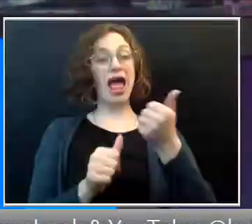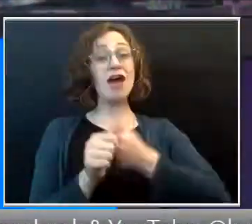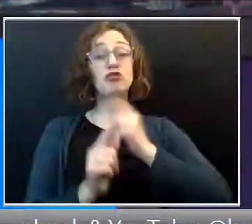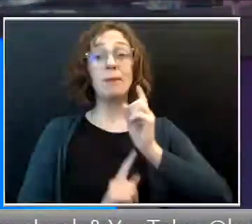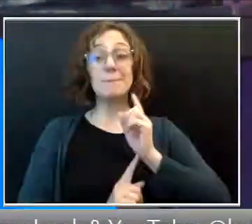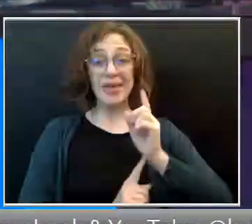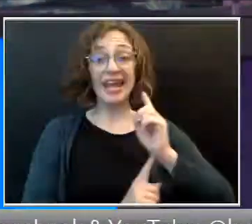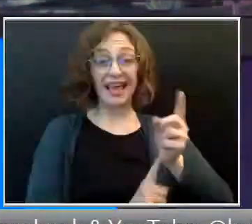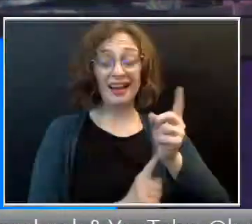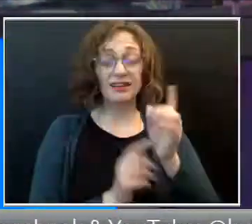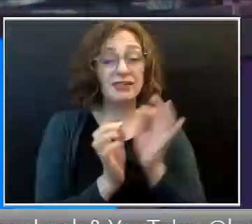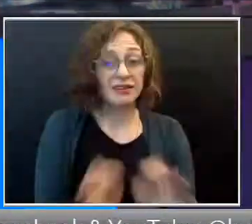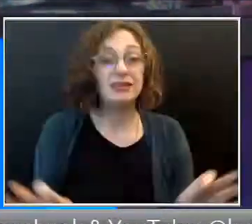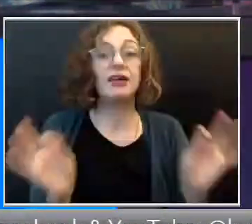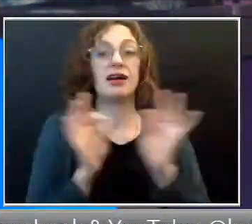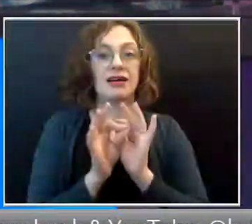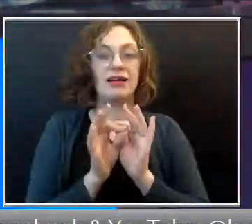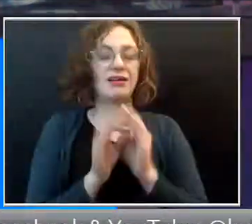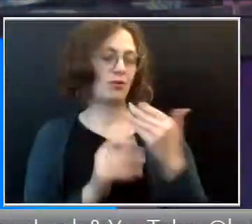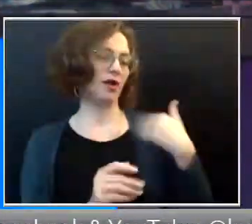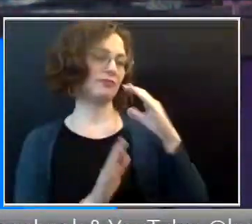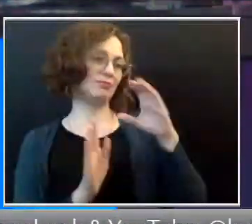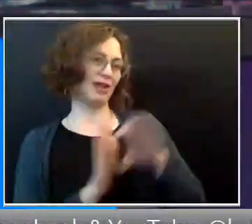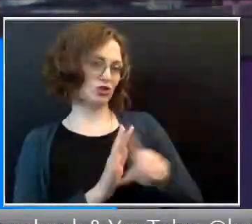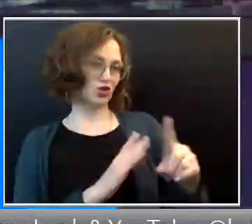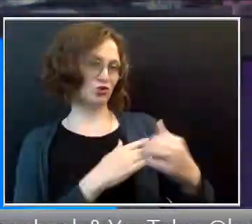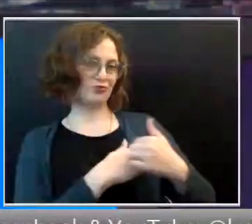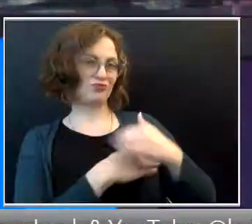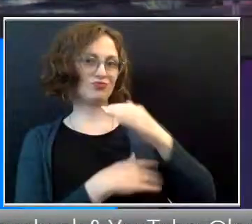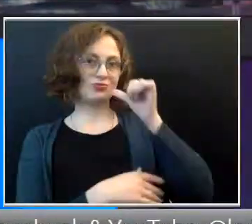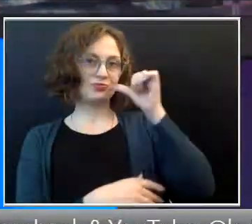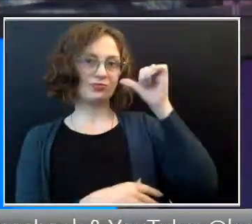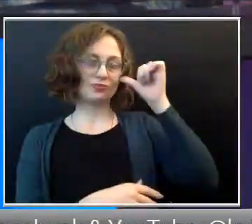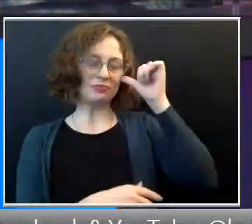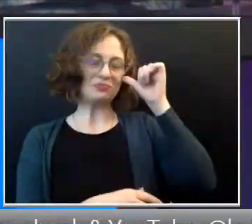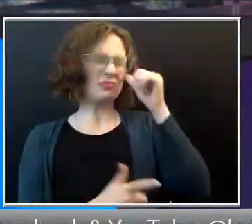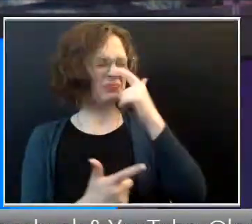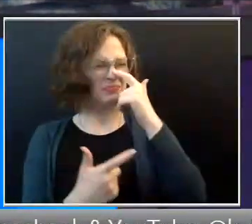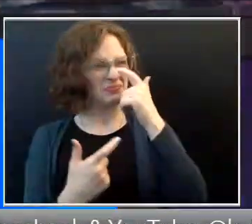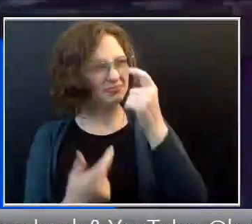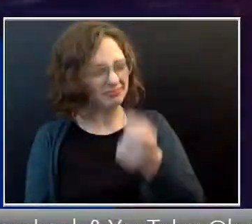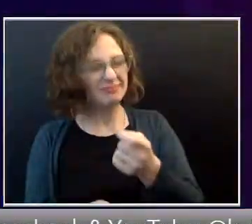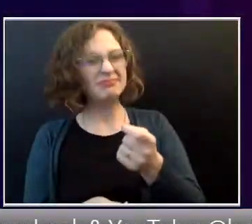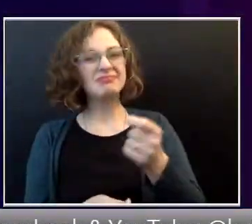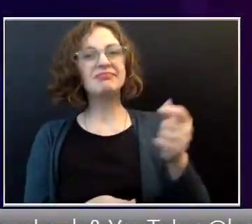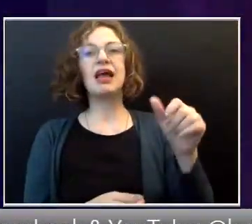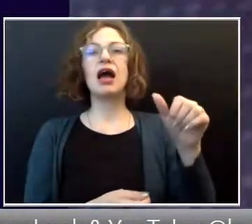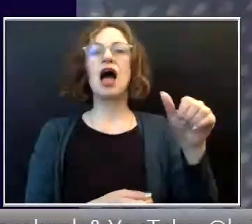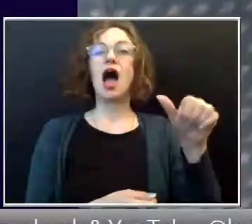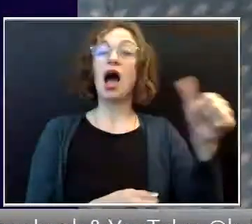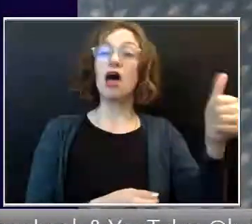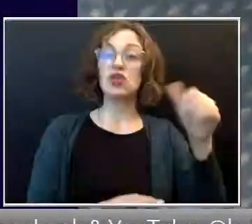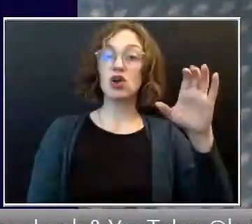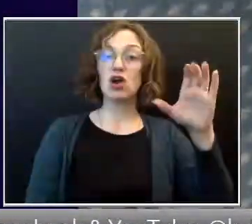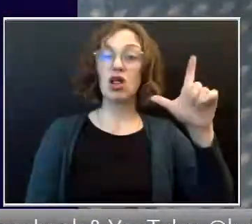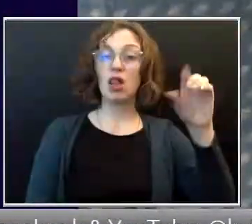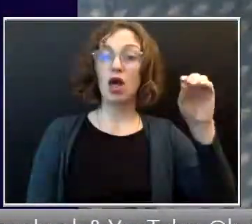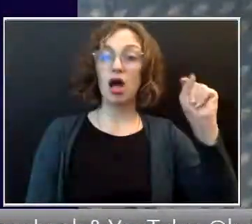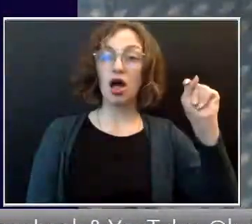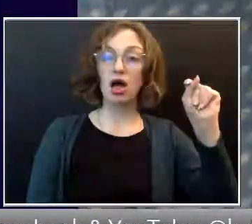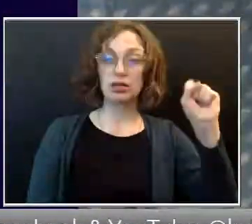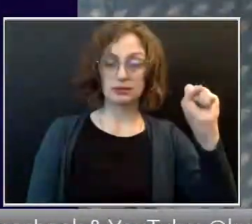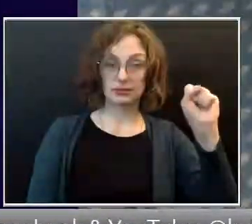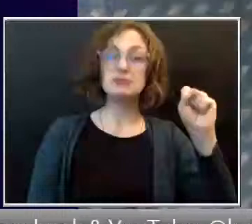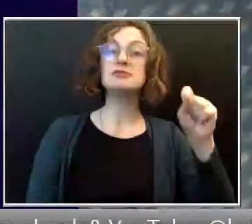us yesterday, and these are so interesting because these are pictures of other clots that Dr. Abraham has removed from